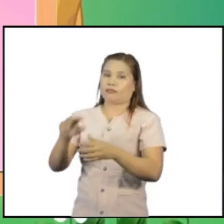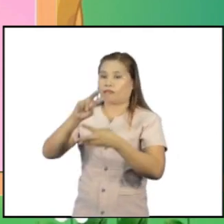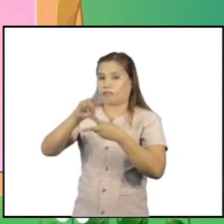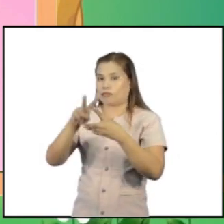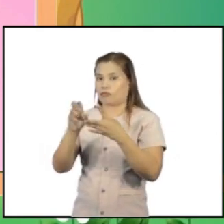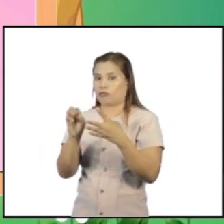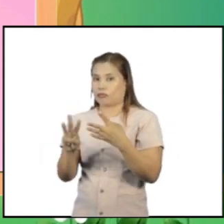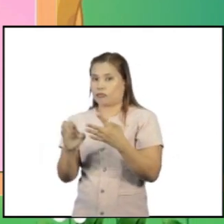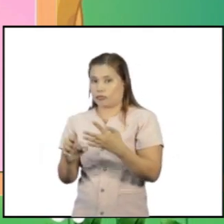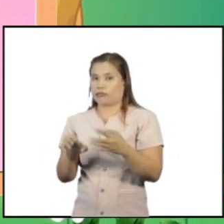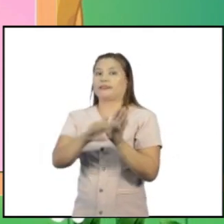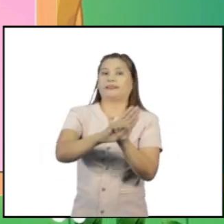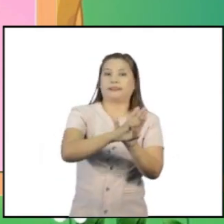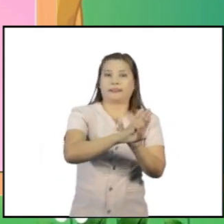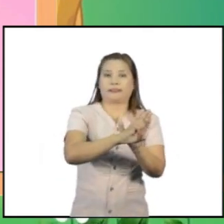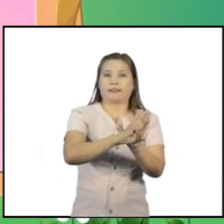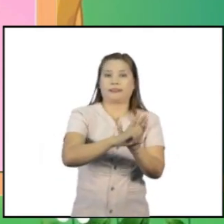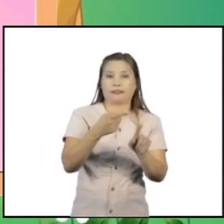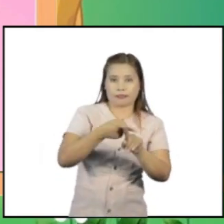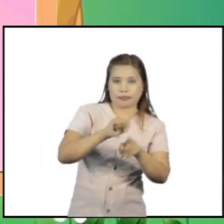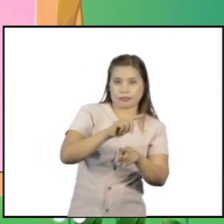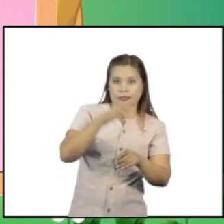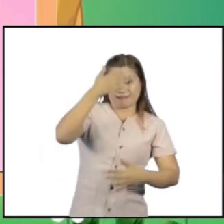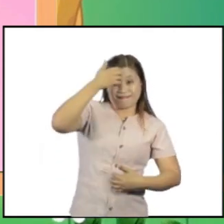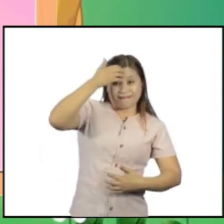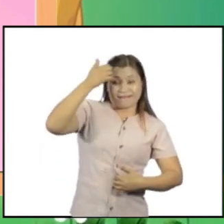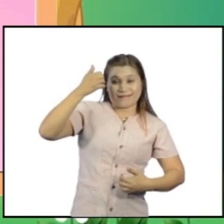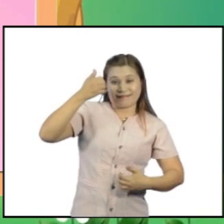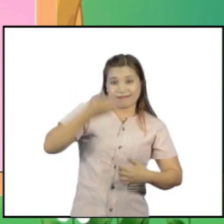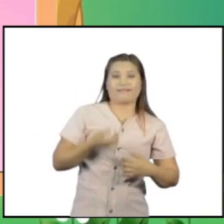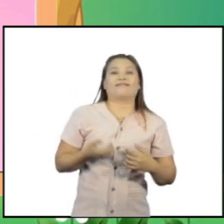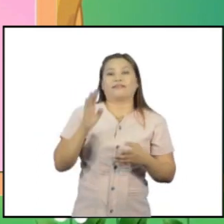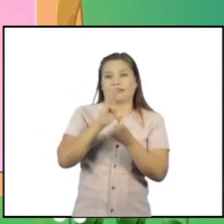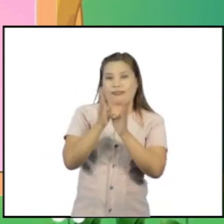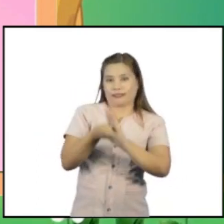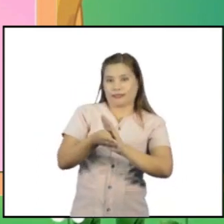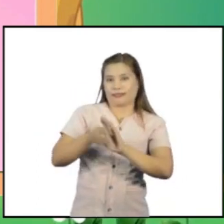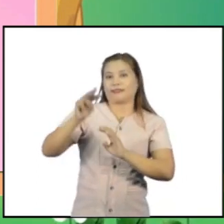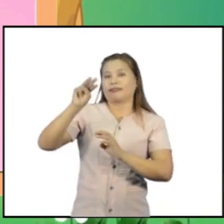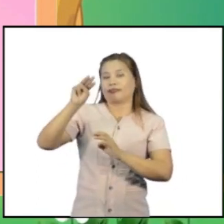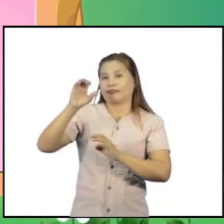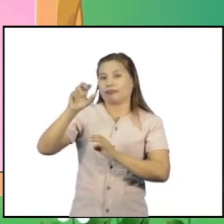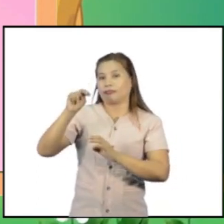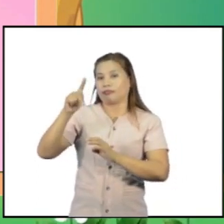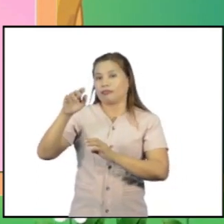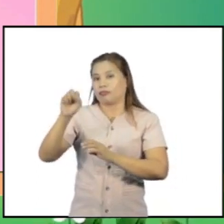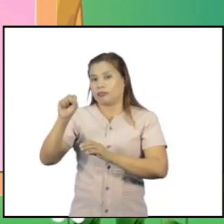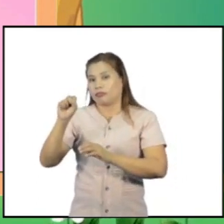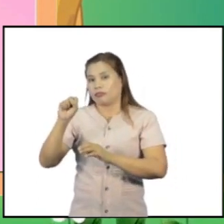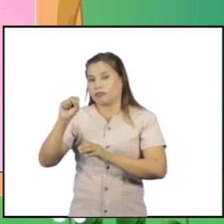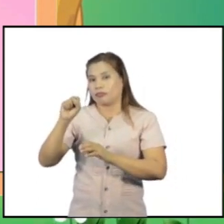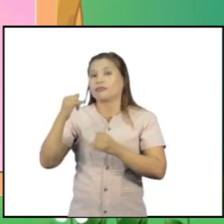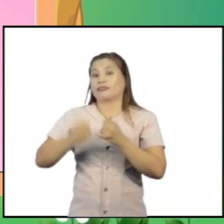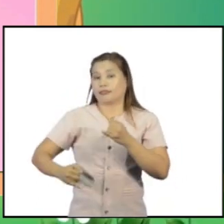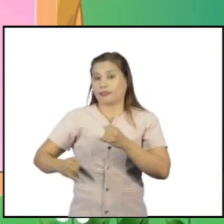vowel. Examples. From monkey, it becomes monkeys.